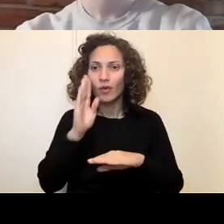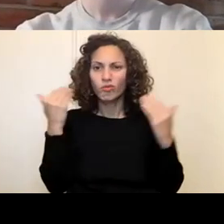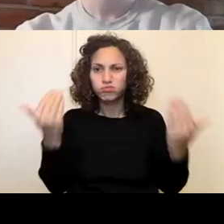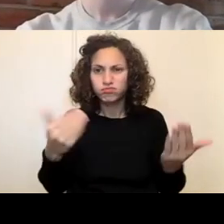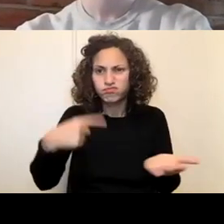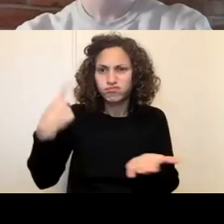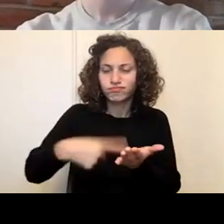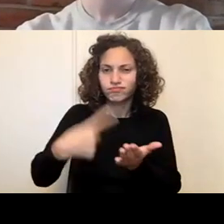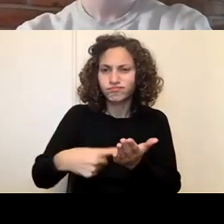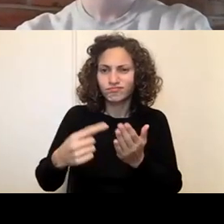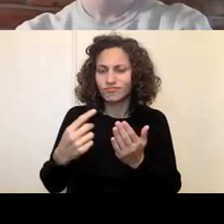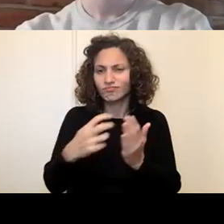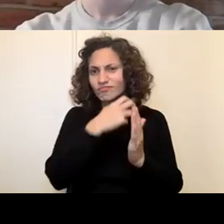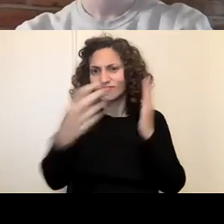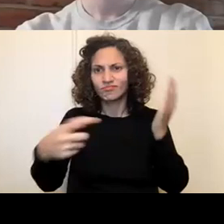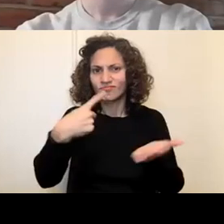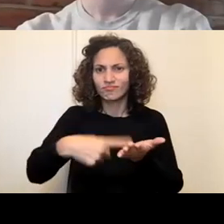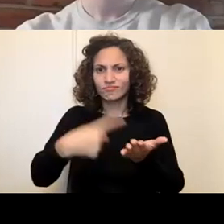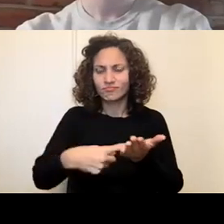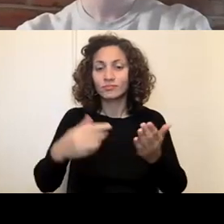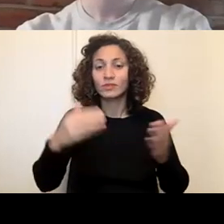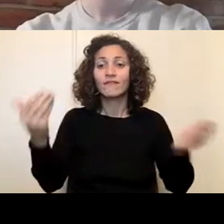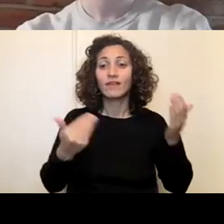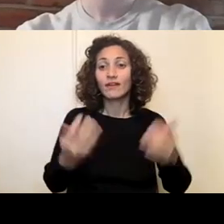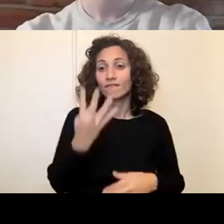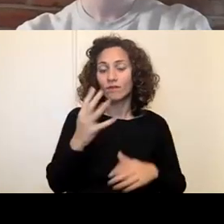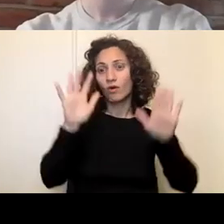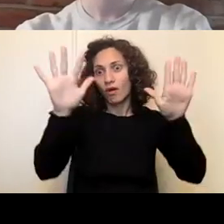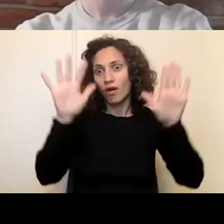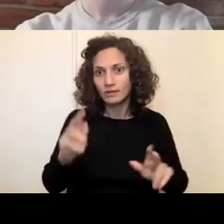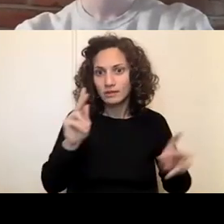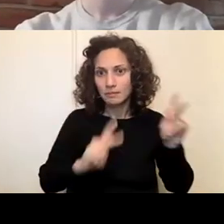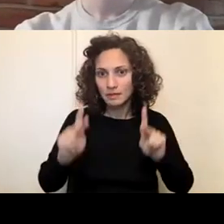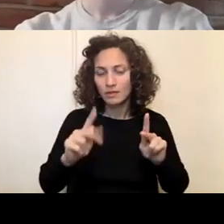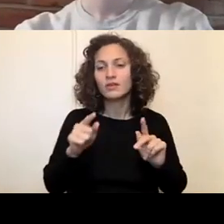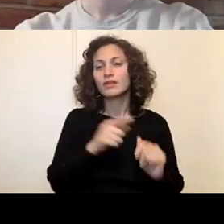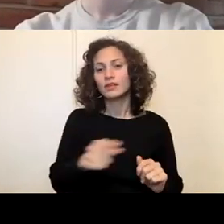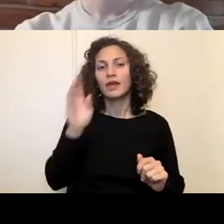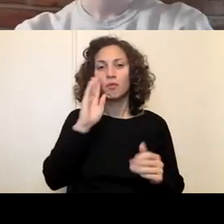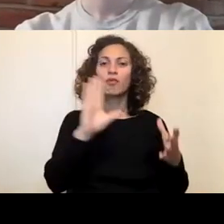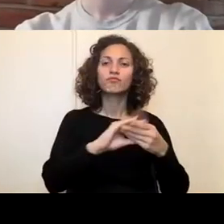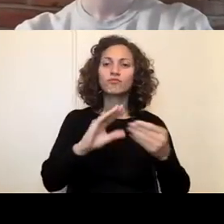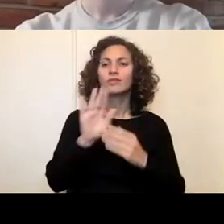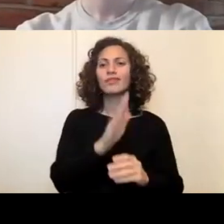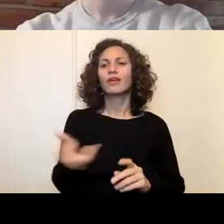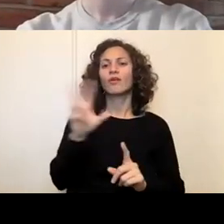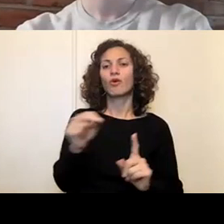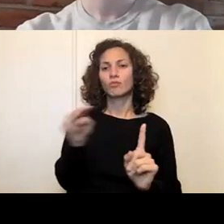topic, and we have brought you a panel of 4 awesome individuals who are going to bring their own perspectives.